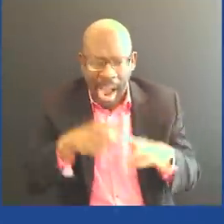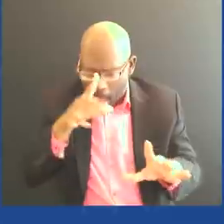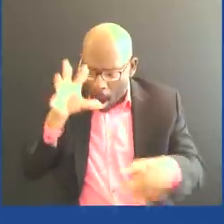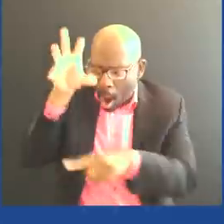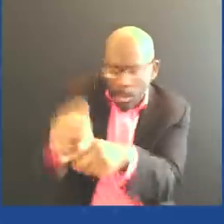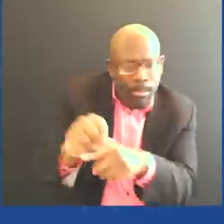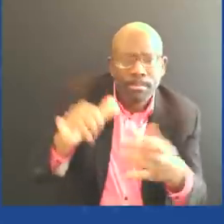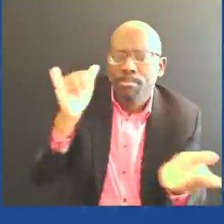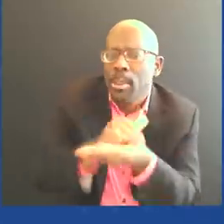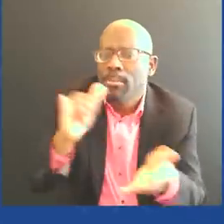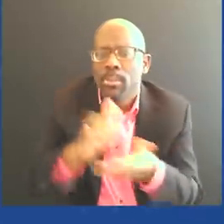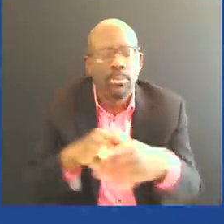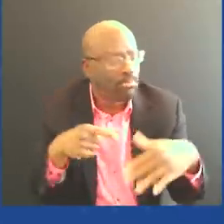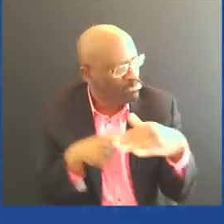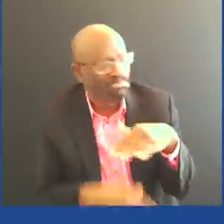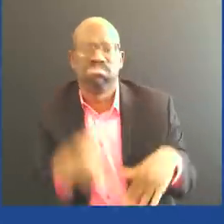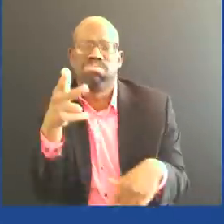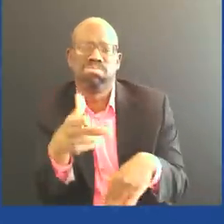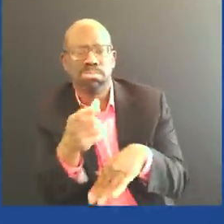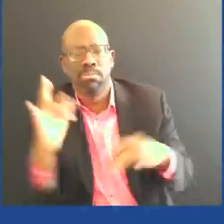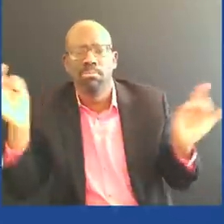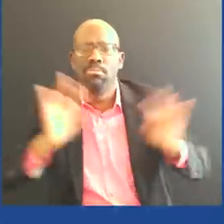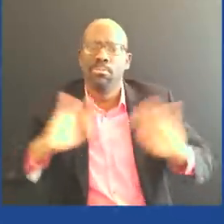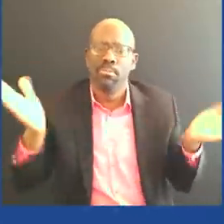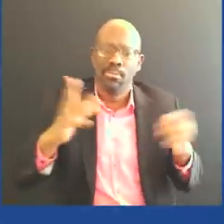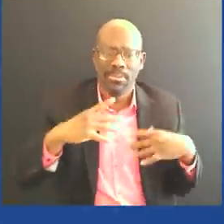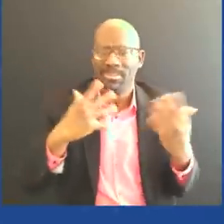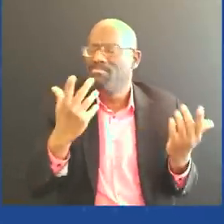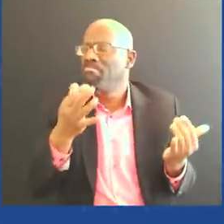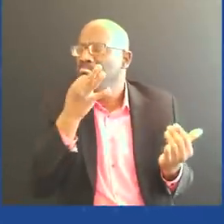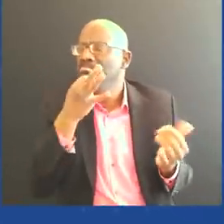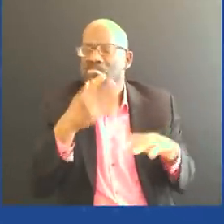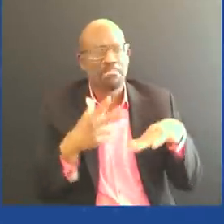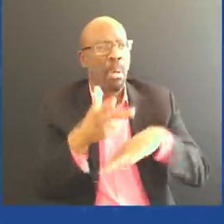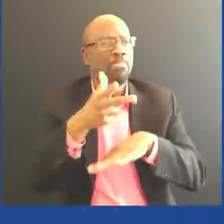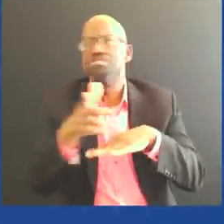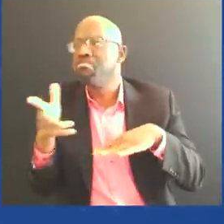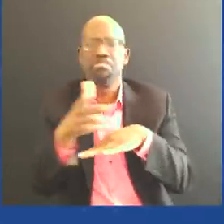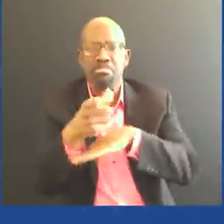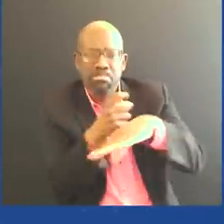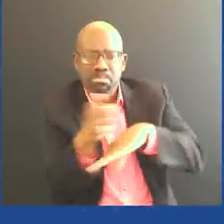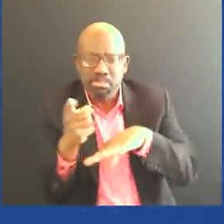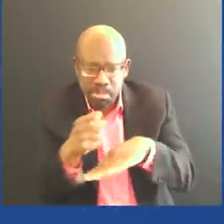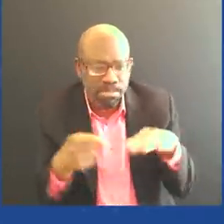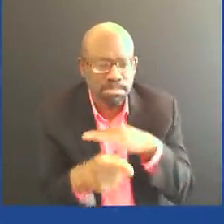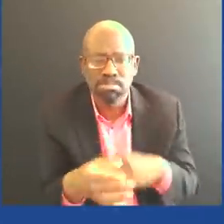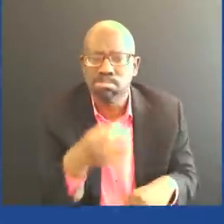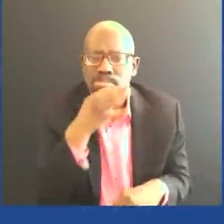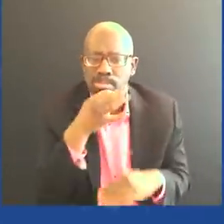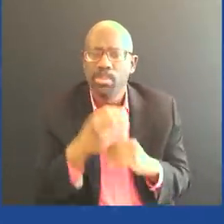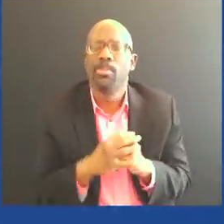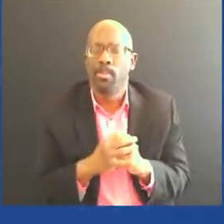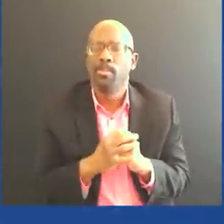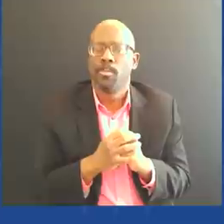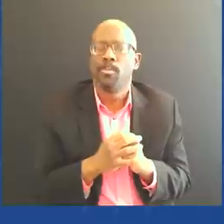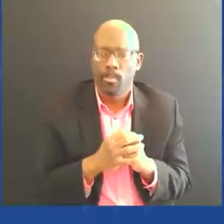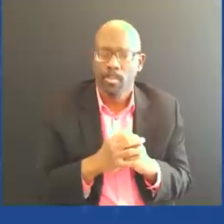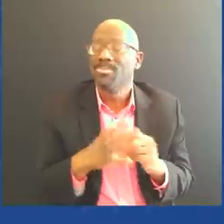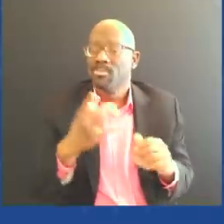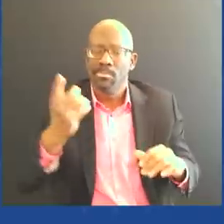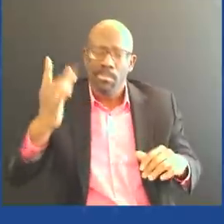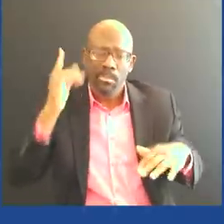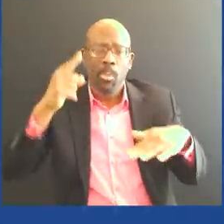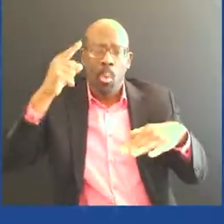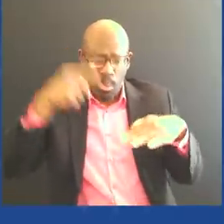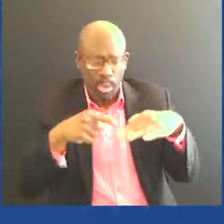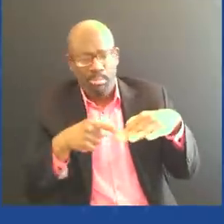globe. Delaware's adaptability makes it highly responsive to changing mission requirements and provides the nation with capabilities required to be a decisive factor in